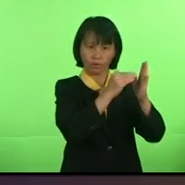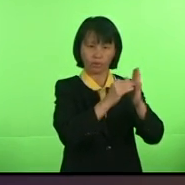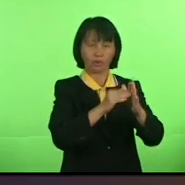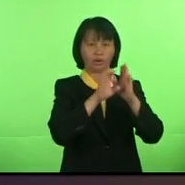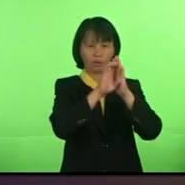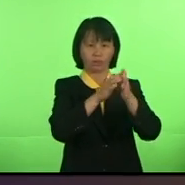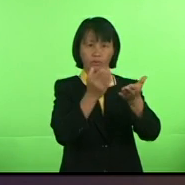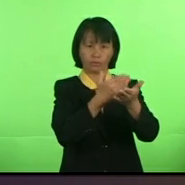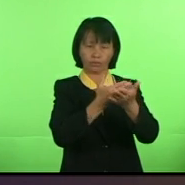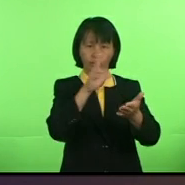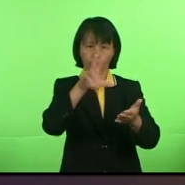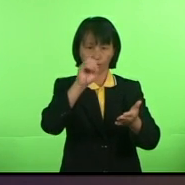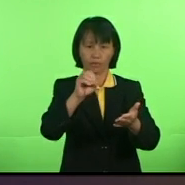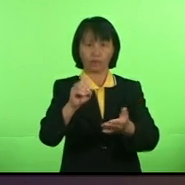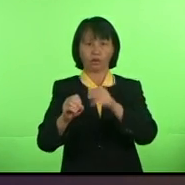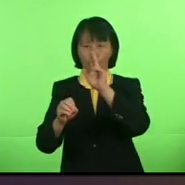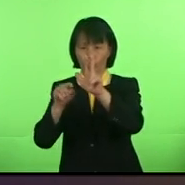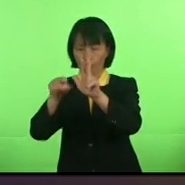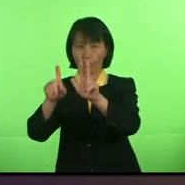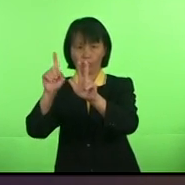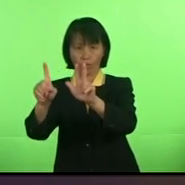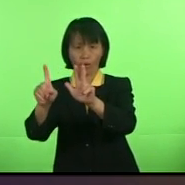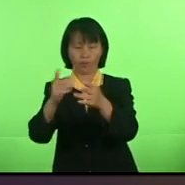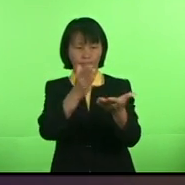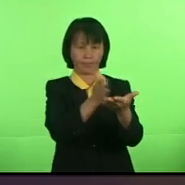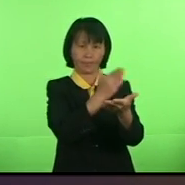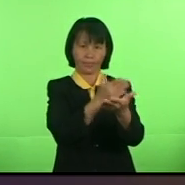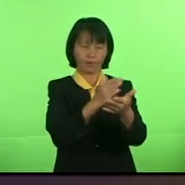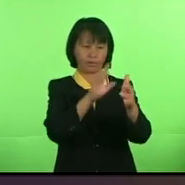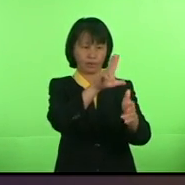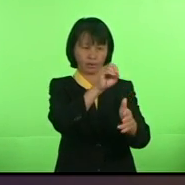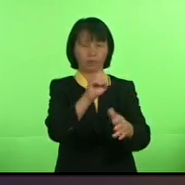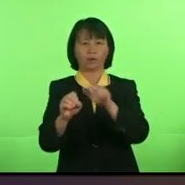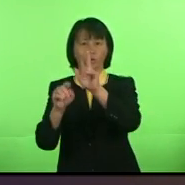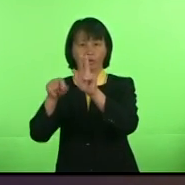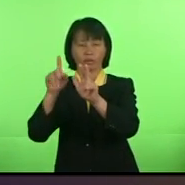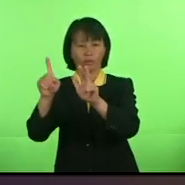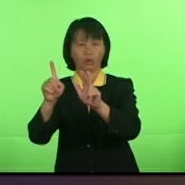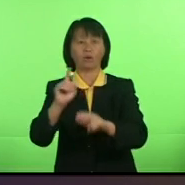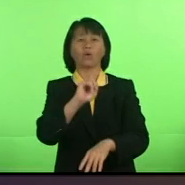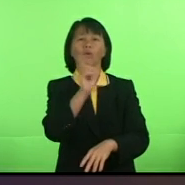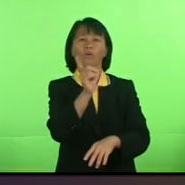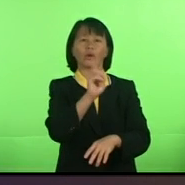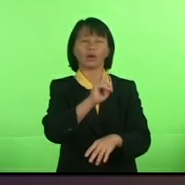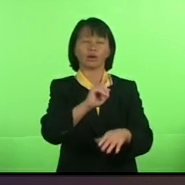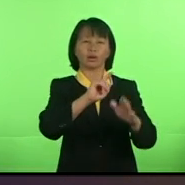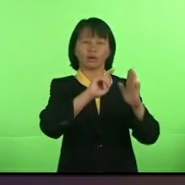30 in your module, activity 3.1, where is the key phrases here or the key points that you should